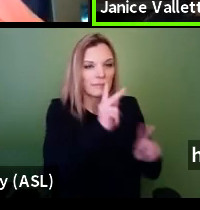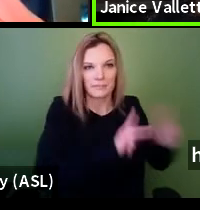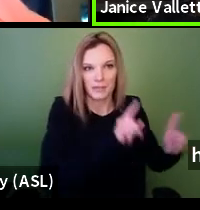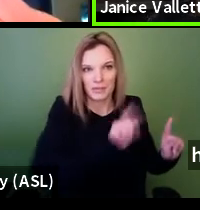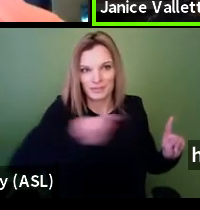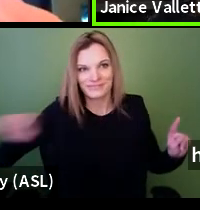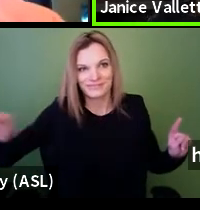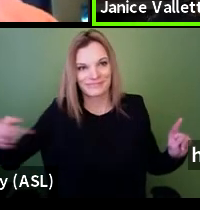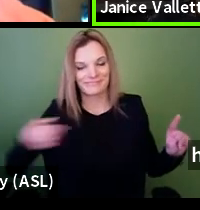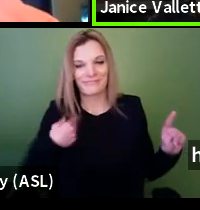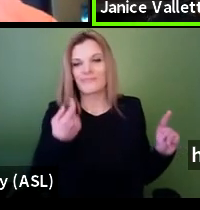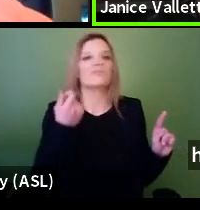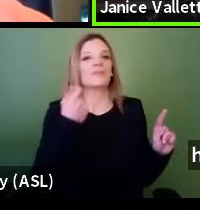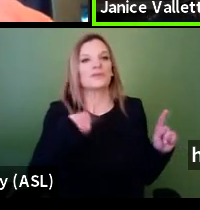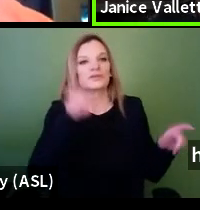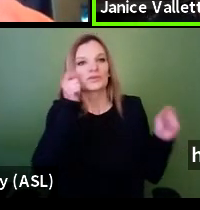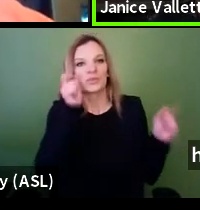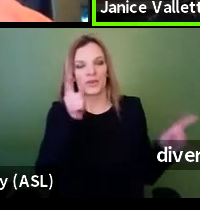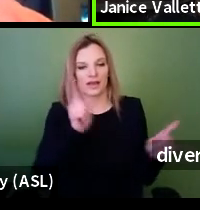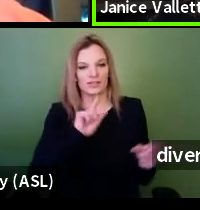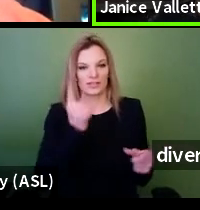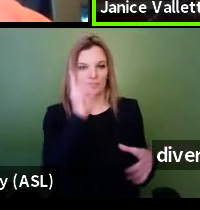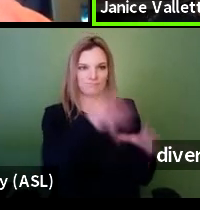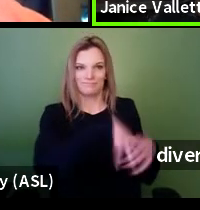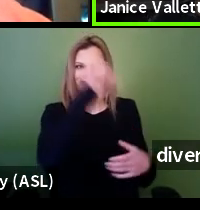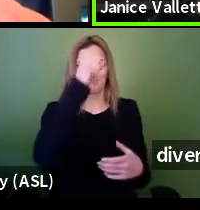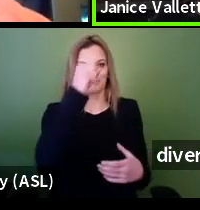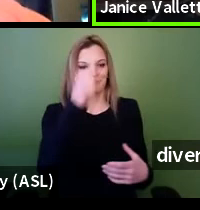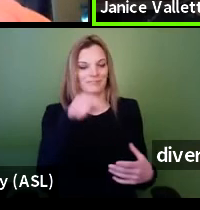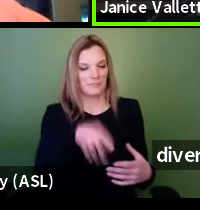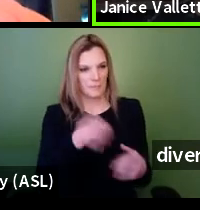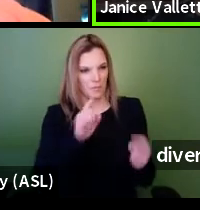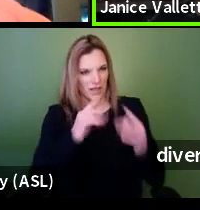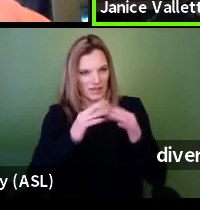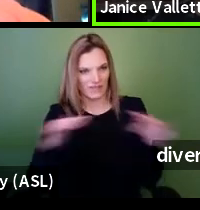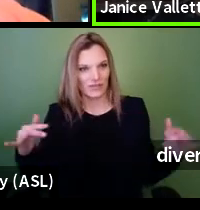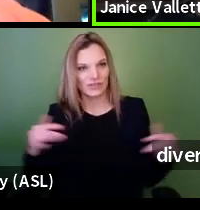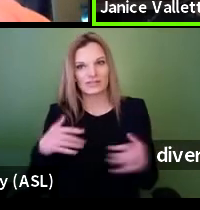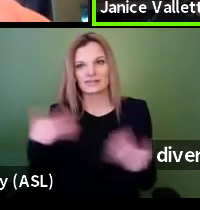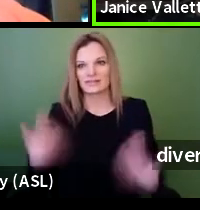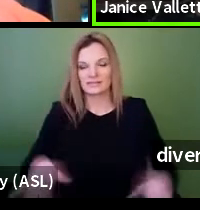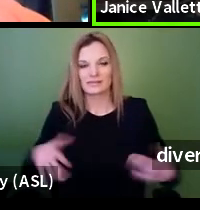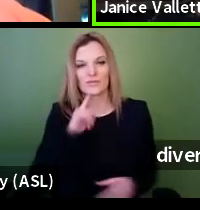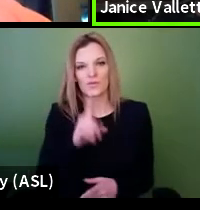random drawing could get people so diverse. So it's been really interesting meeting everyone.